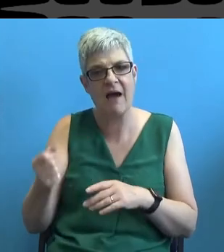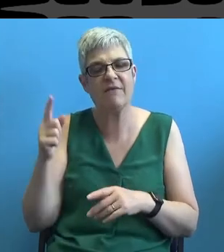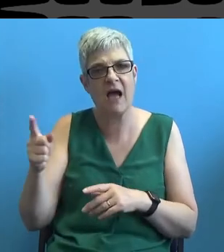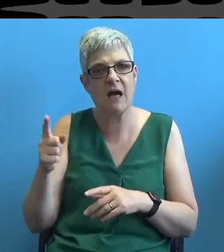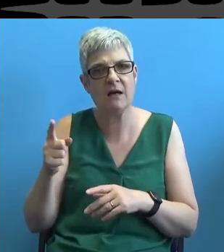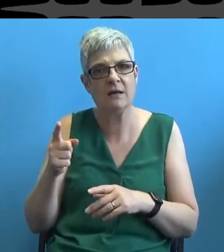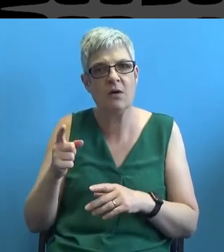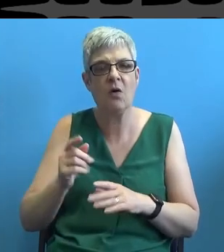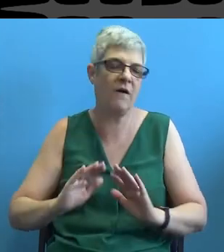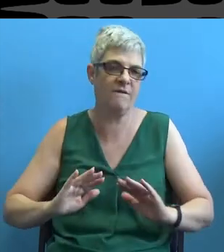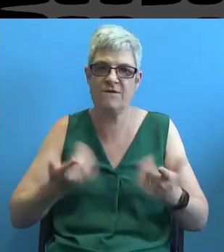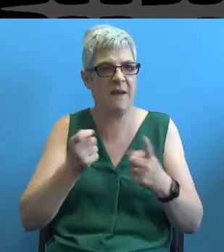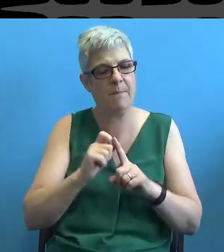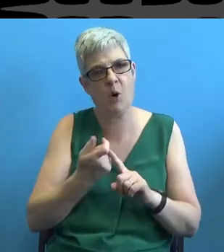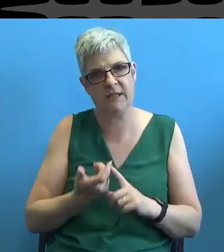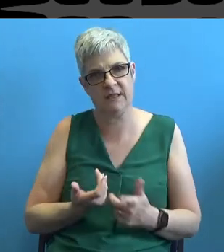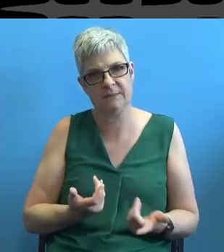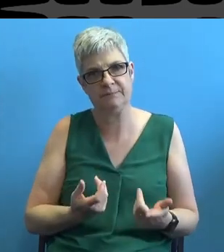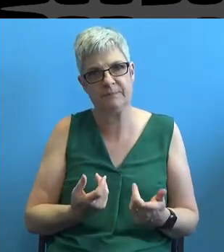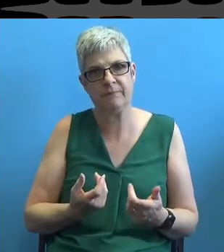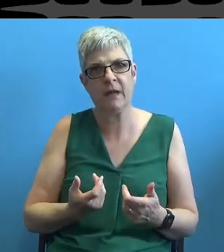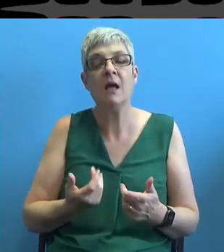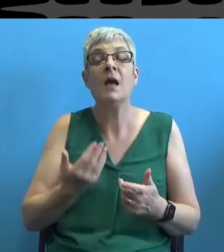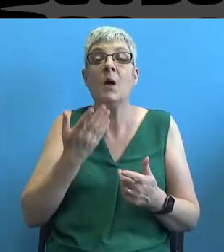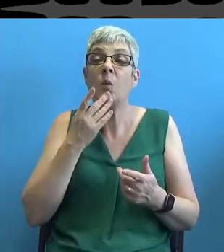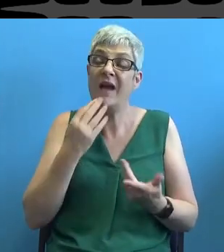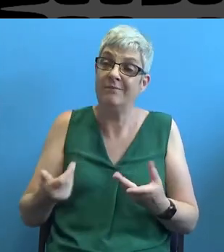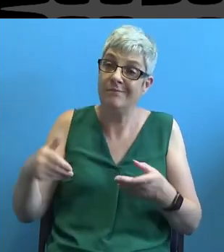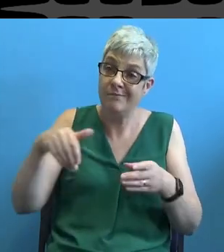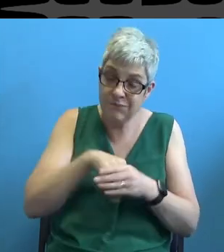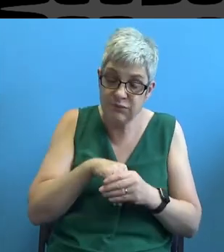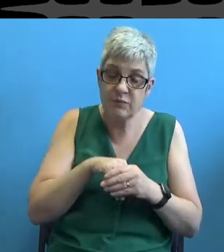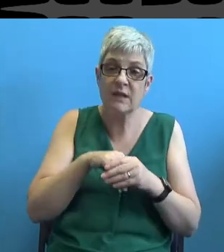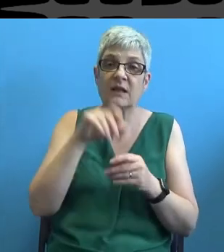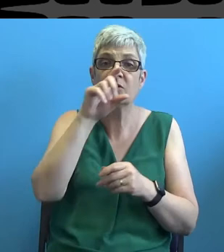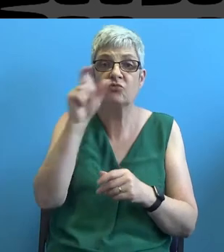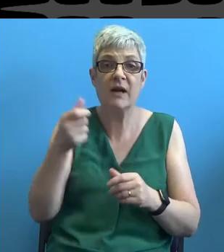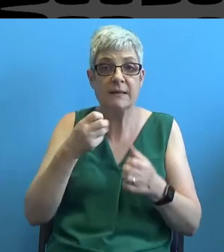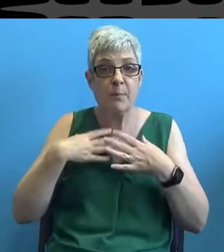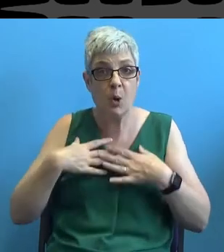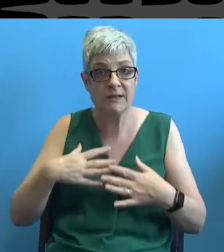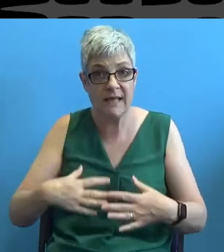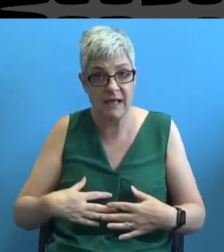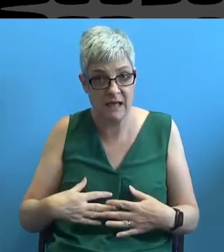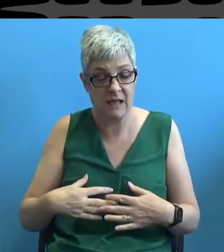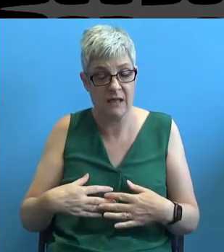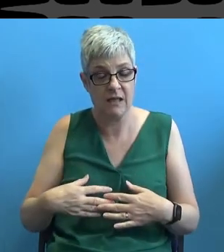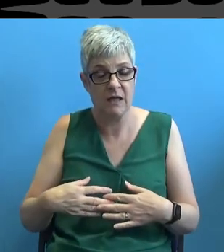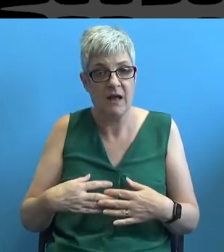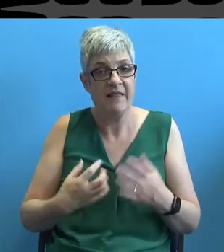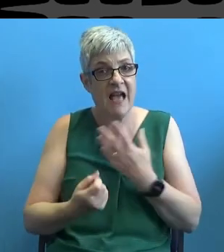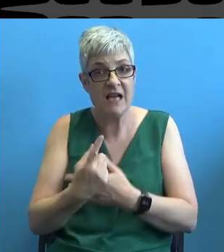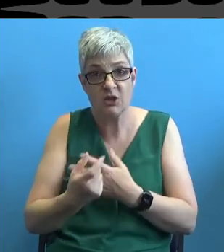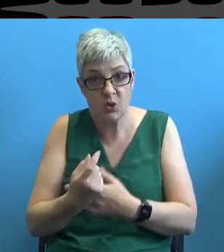And when it comes to participation in the body of Christ, the issue is not, can I be bothered?